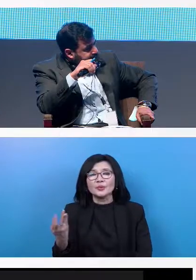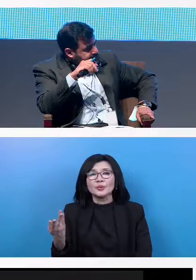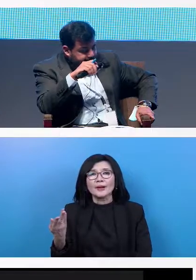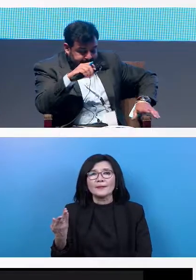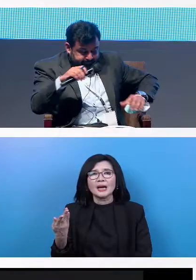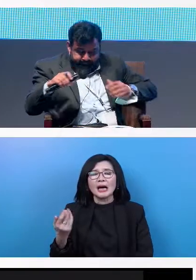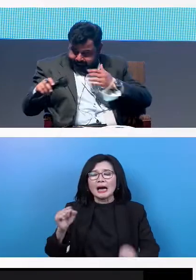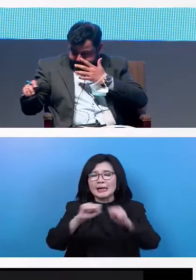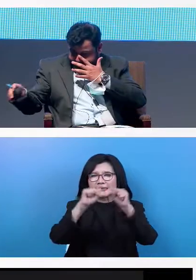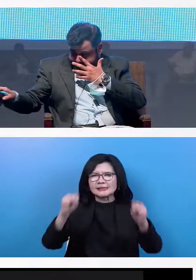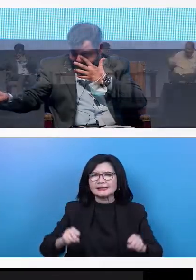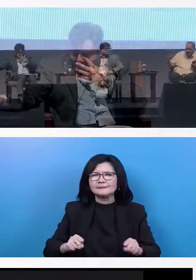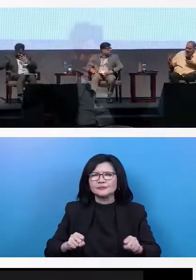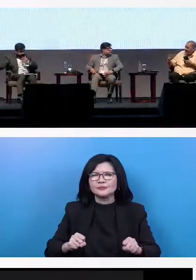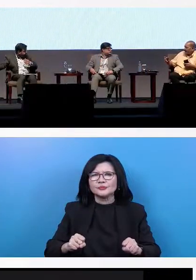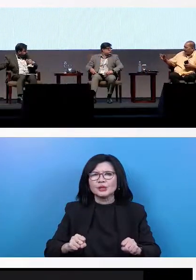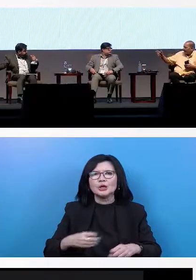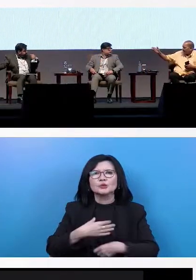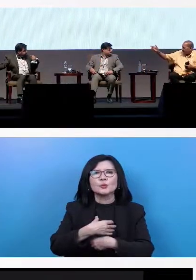helpful.